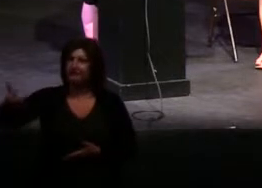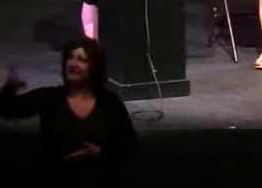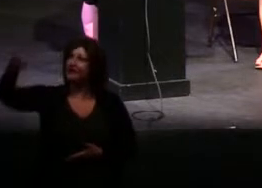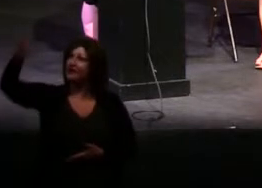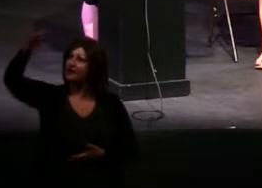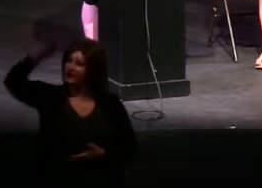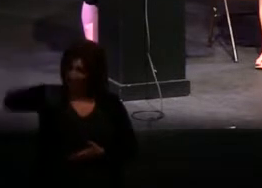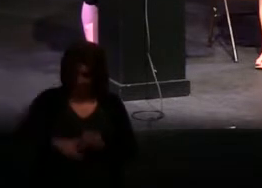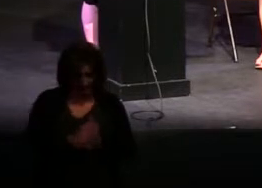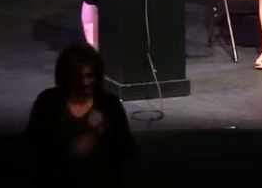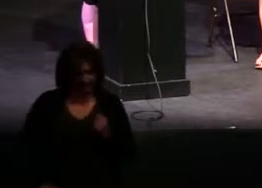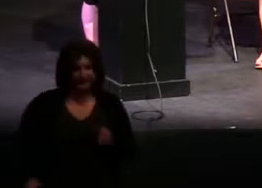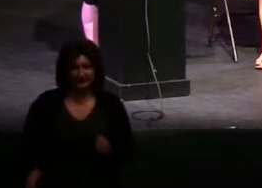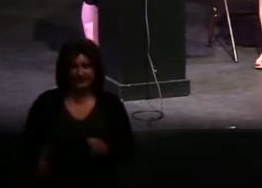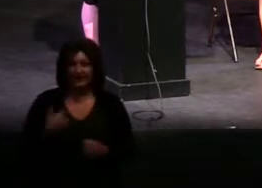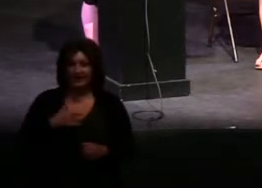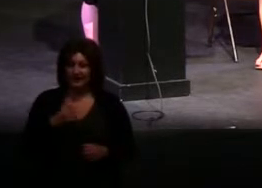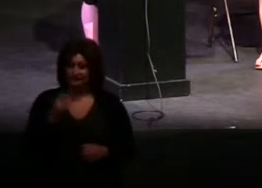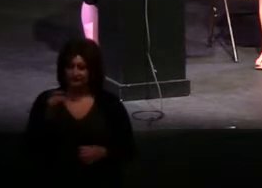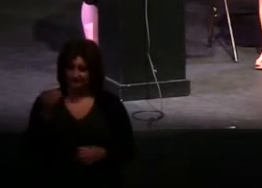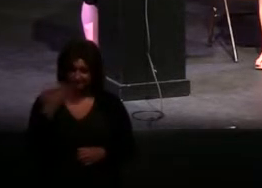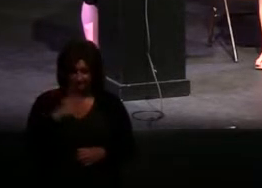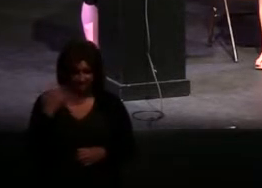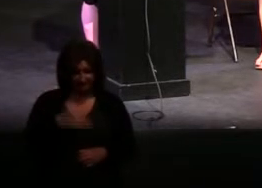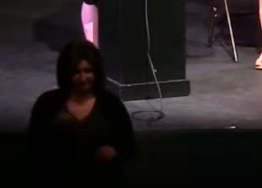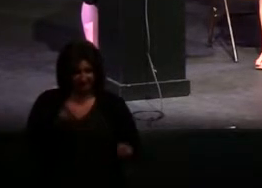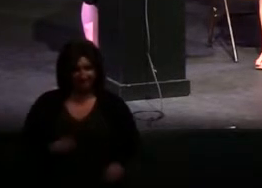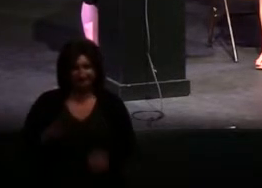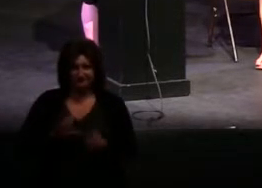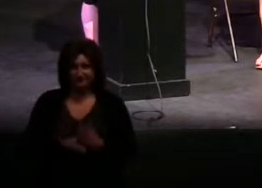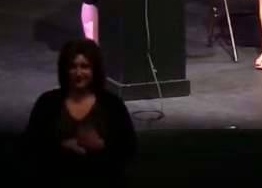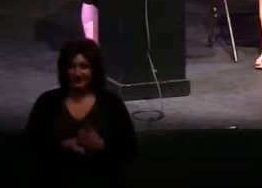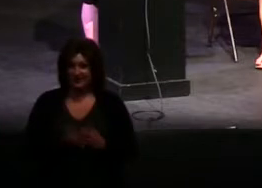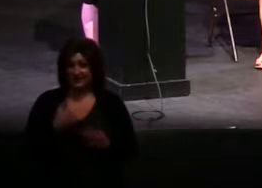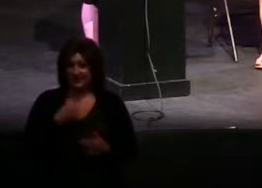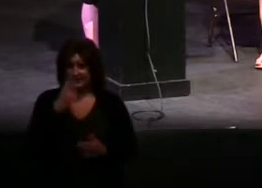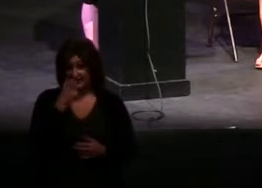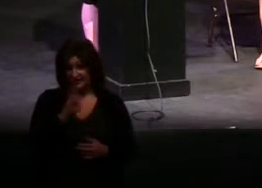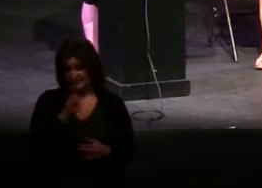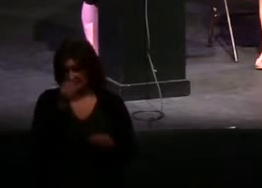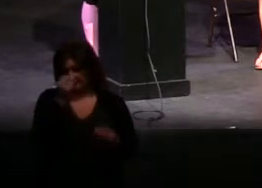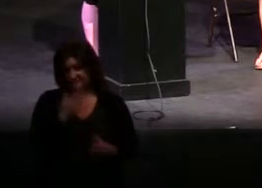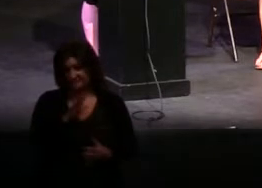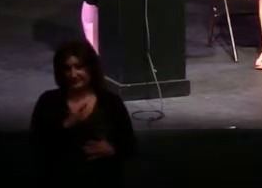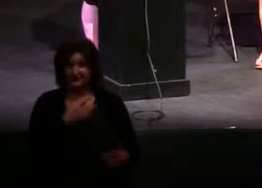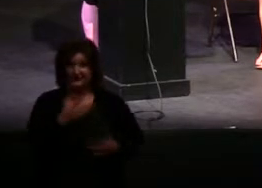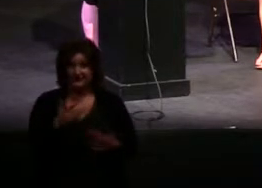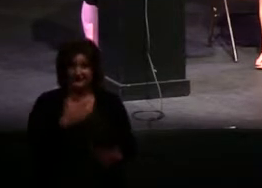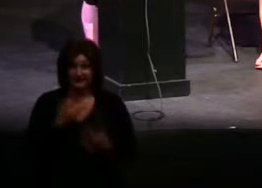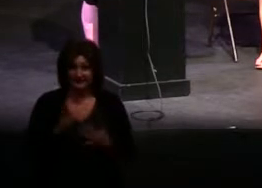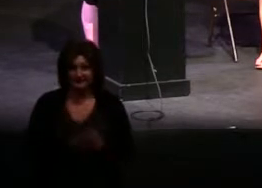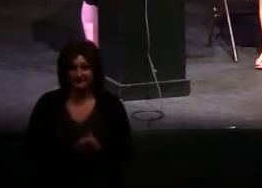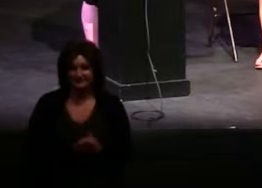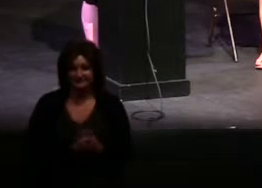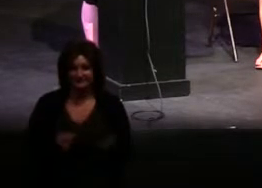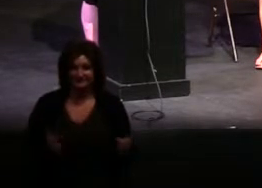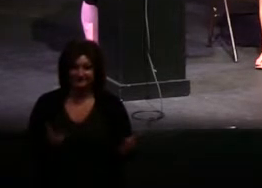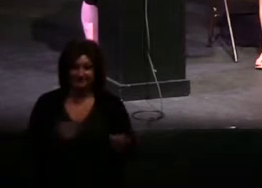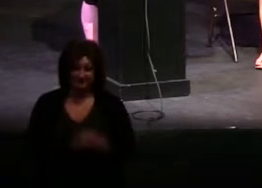magnificent pile of shit, and impressive though it was, I doubt my neighbors shared in his enthusiasm.